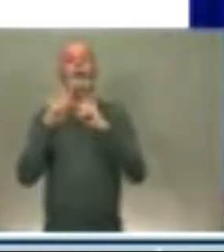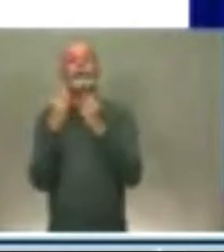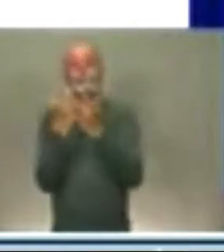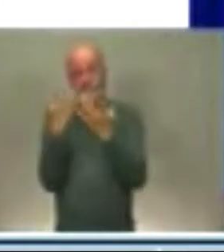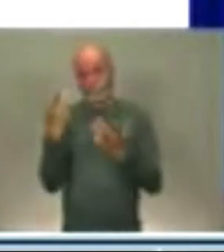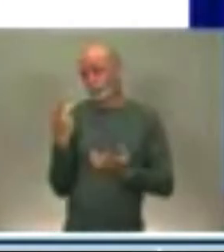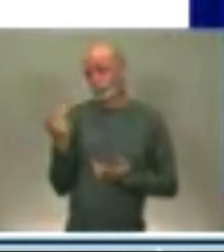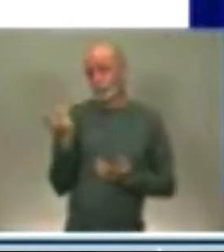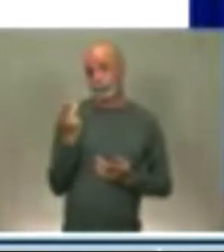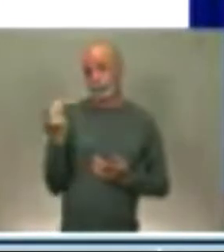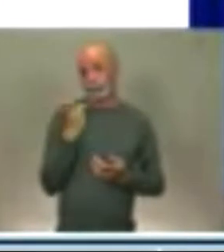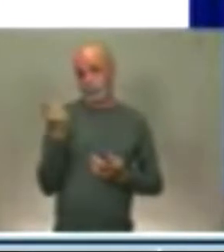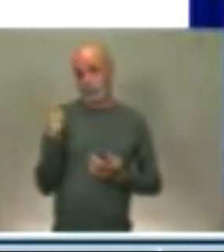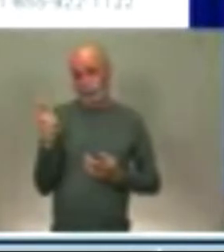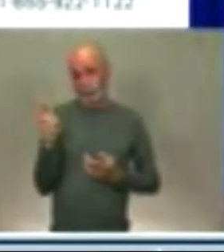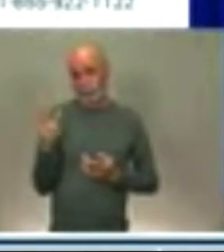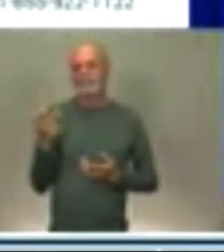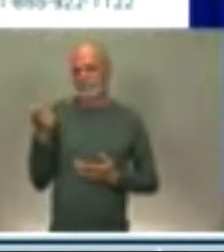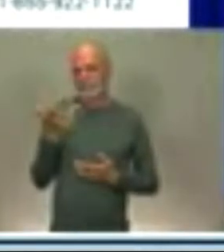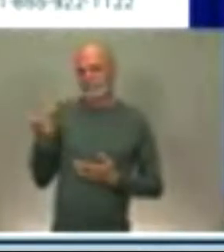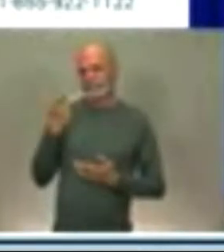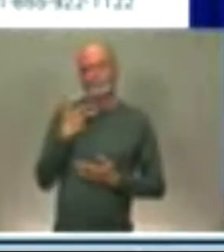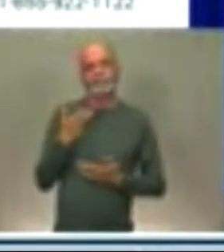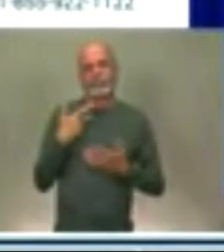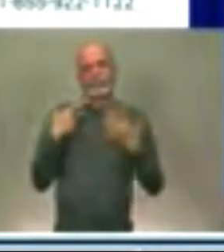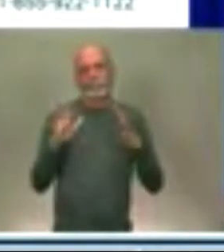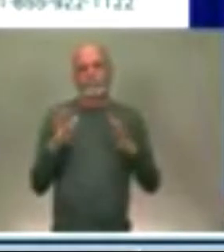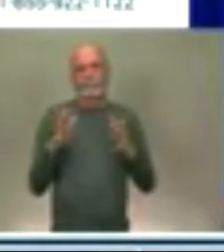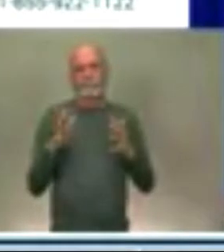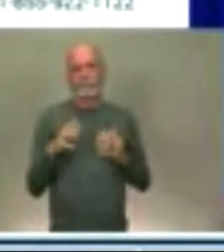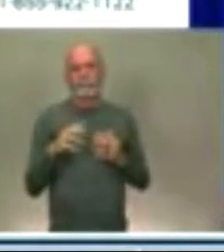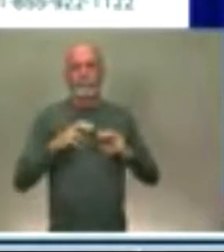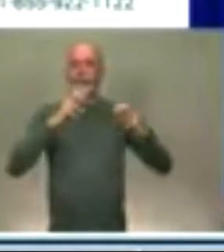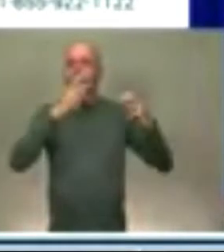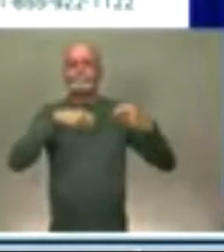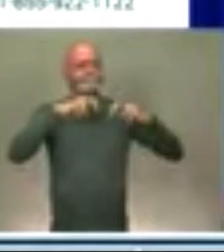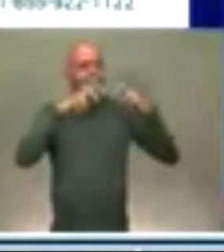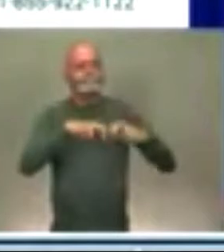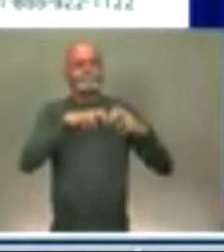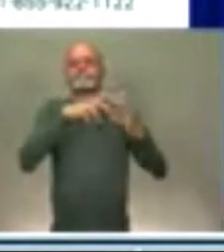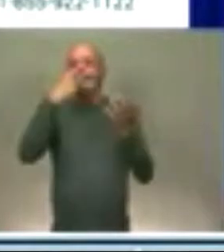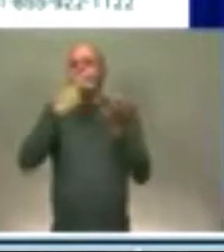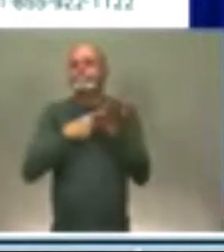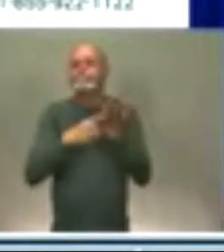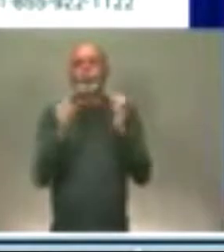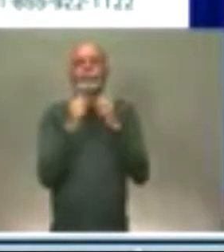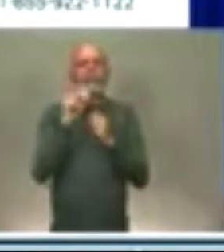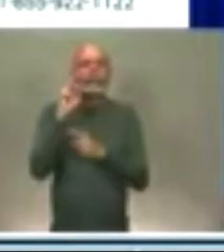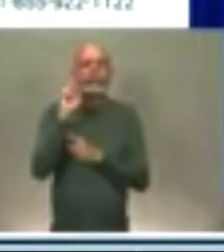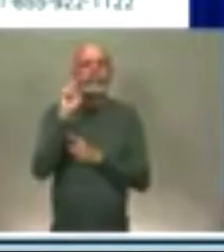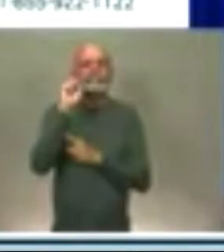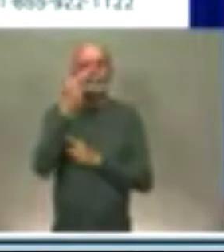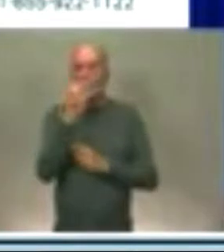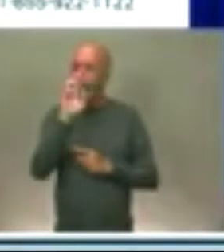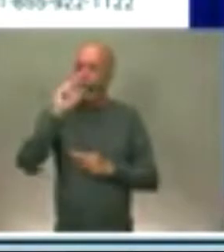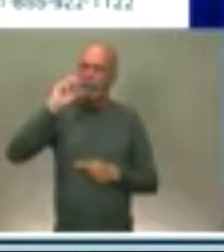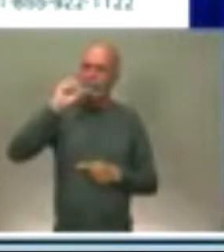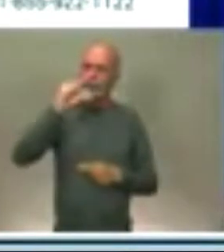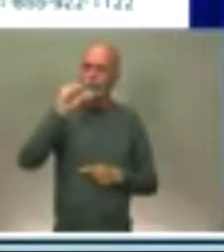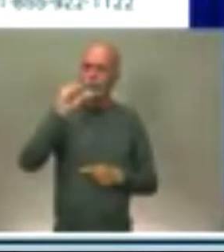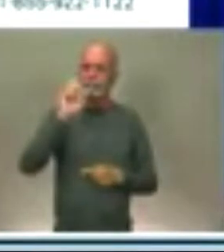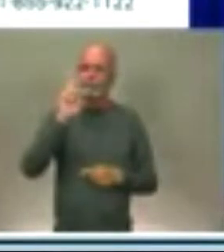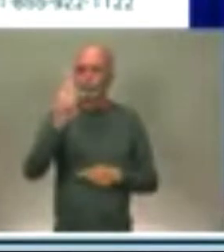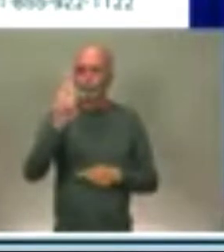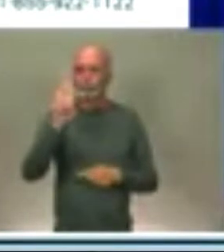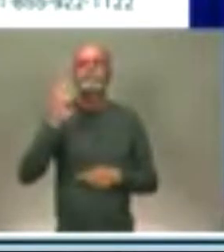myself, had a conference call with NSTU just to talk about some of the higher level elements of the plan. So